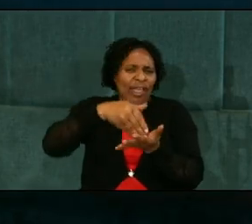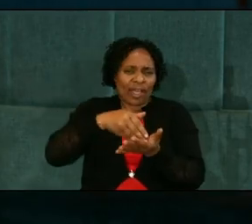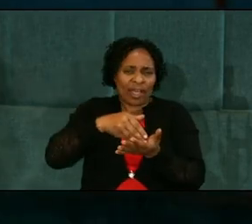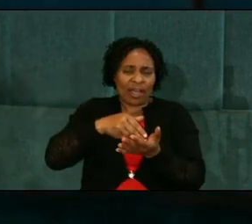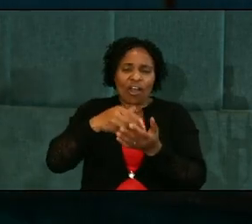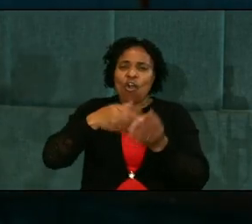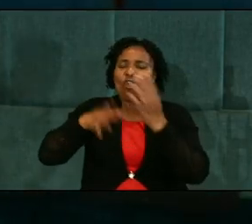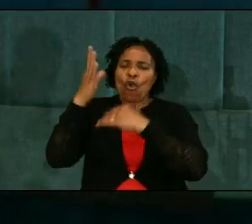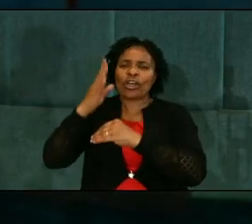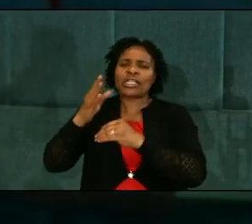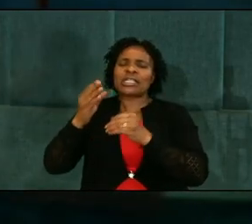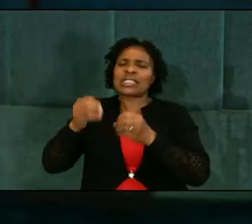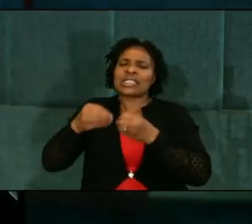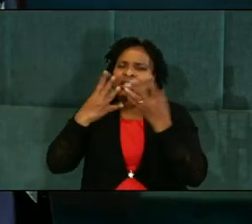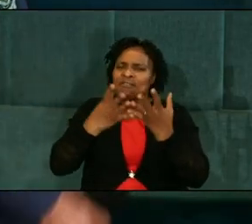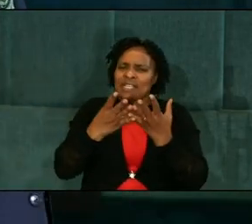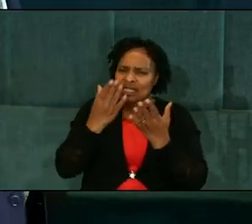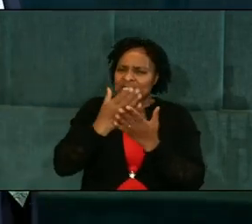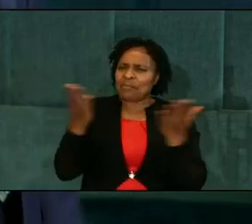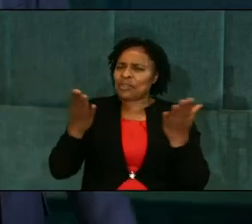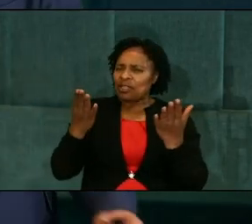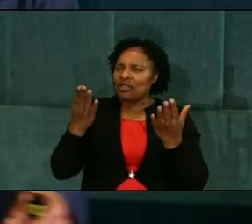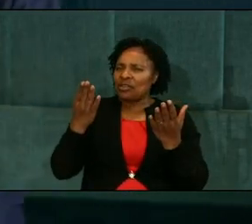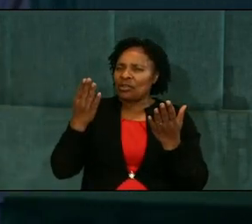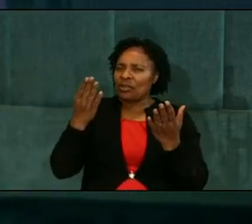God upset stomach.